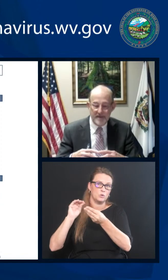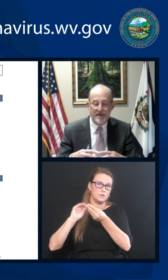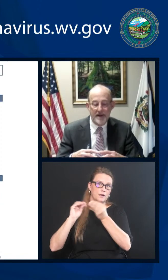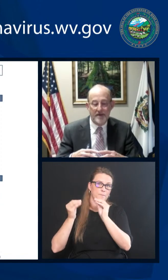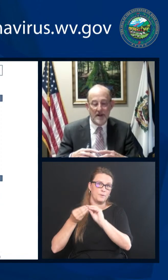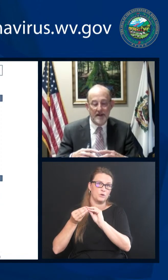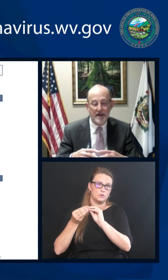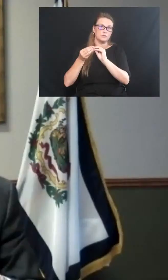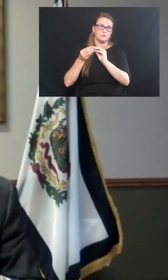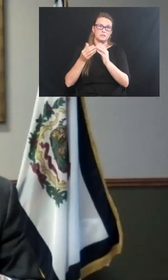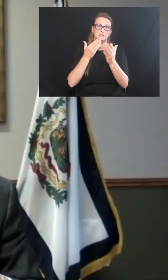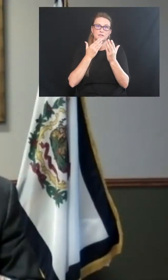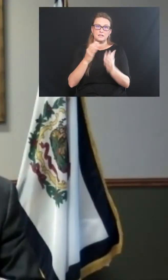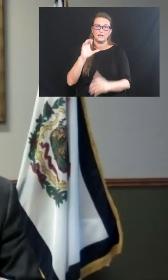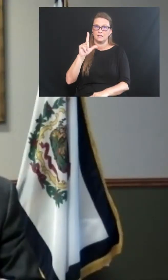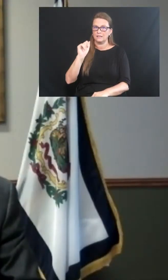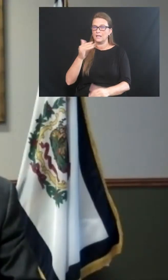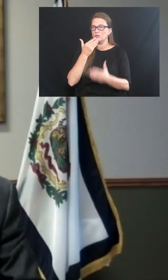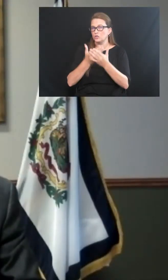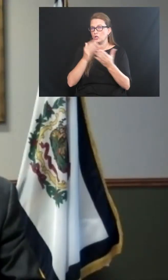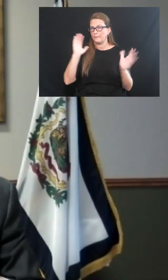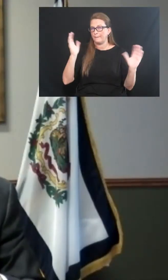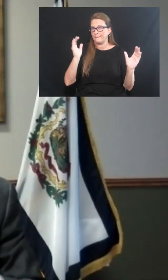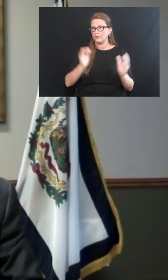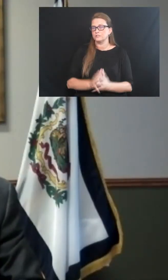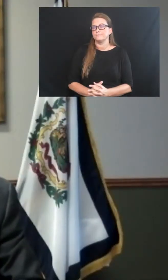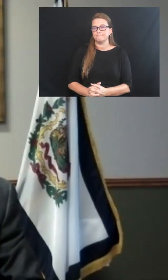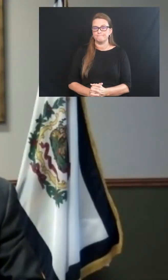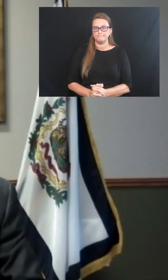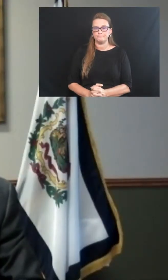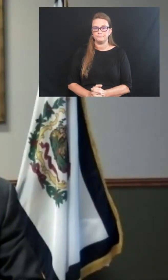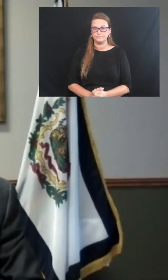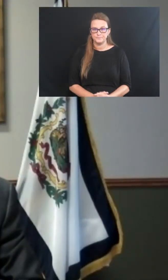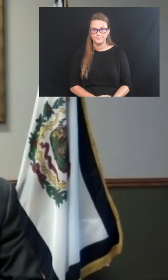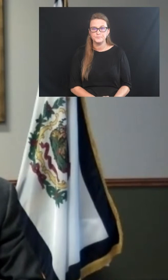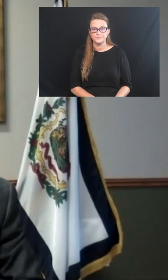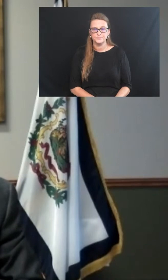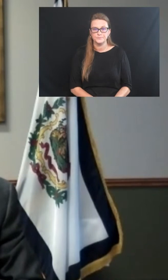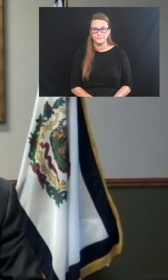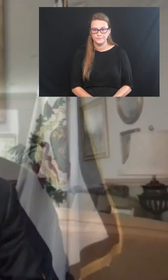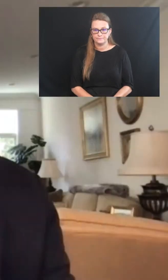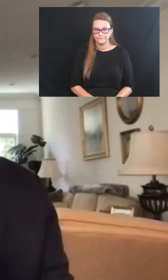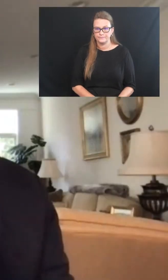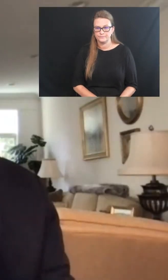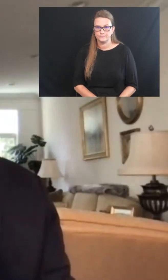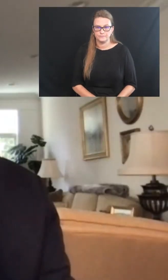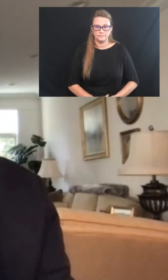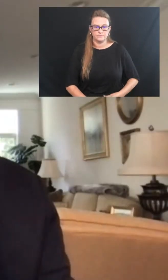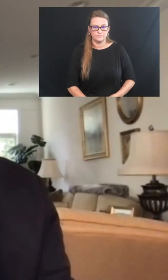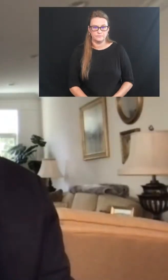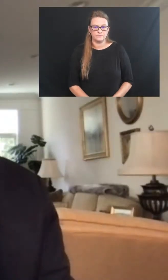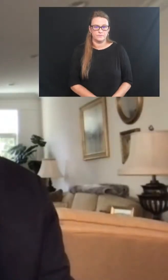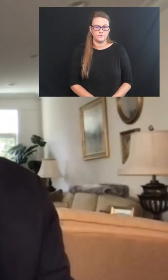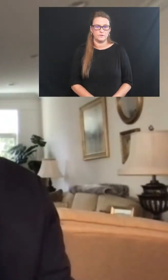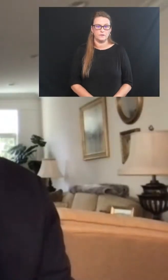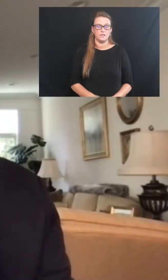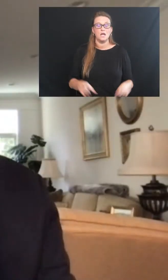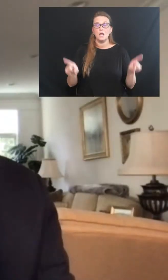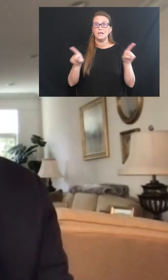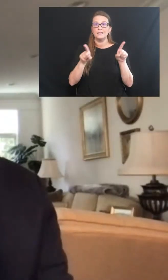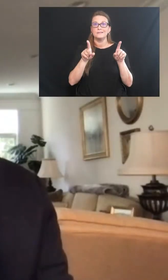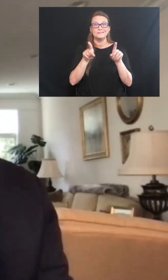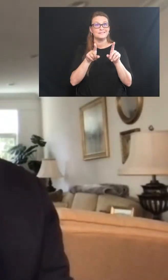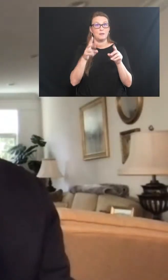So thank you, Clay. That is good clarification. Thank you. Good. And then, as the governor said, Kenny, getting both vaccines at once is safe